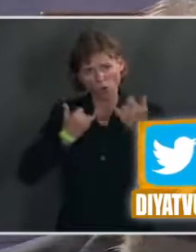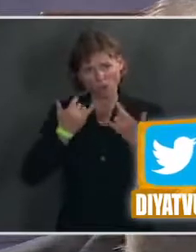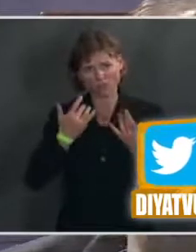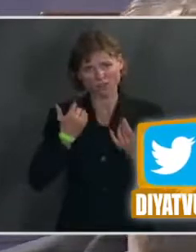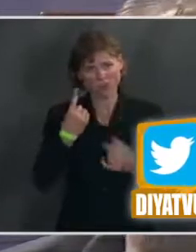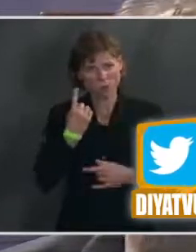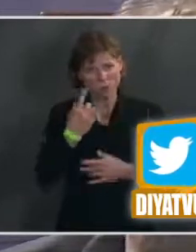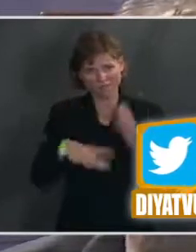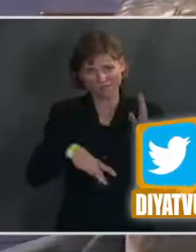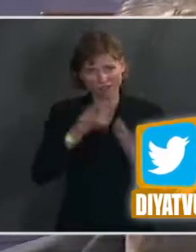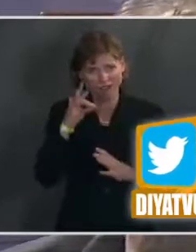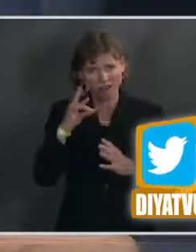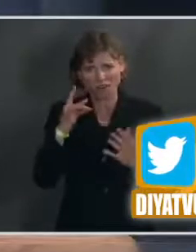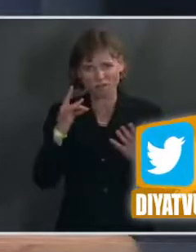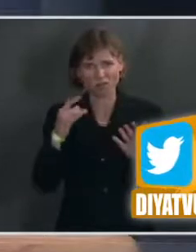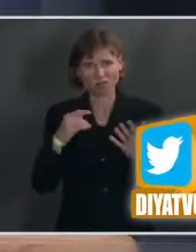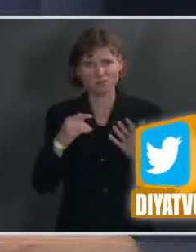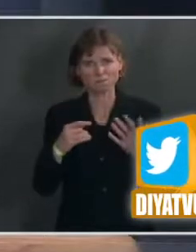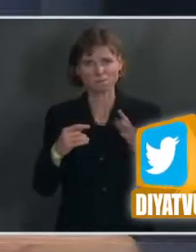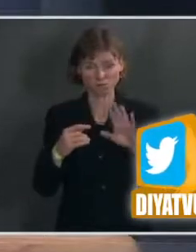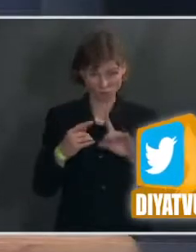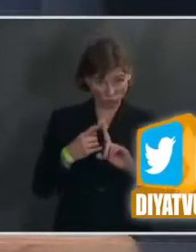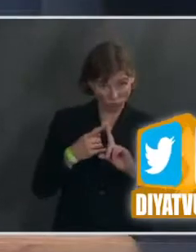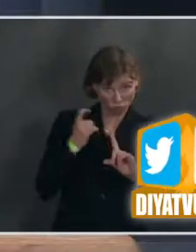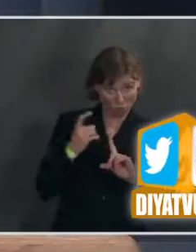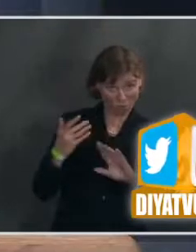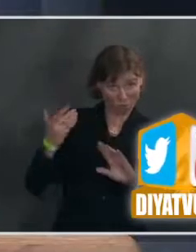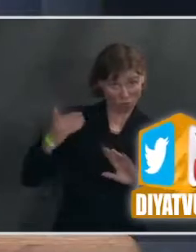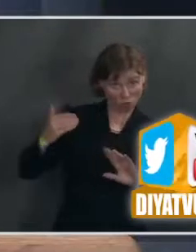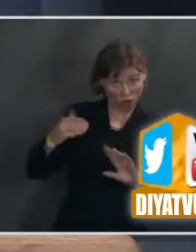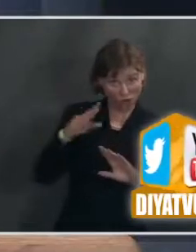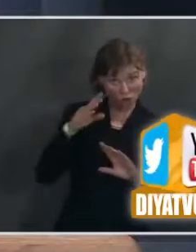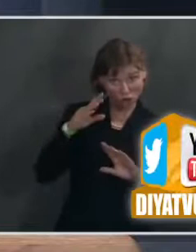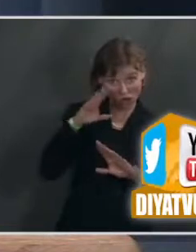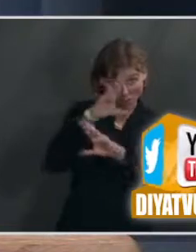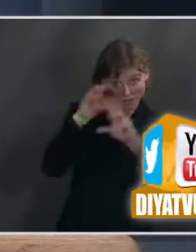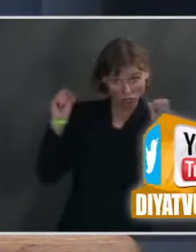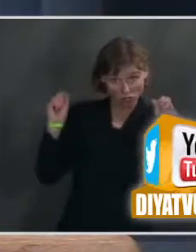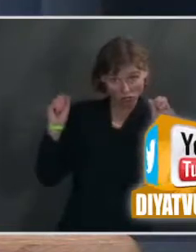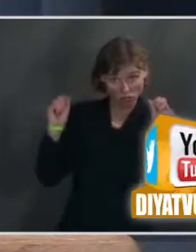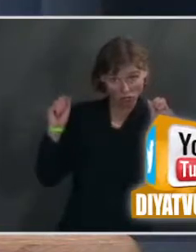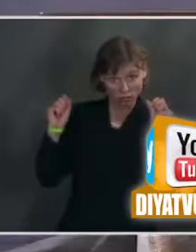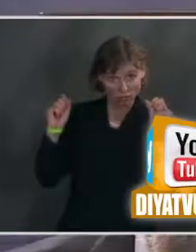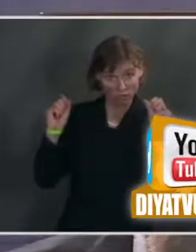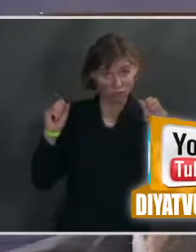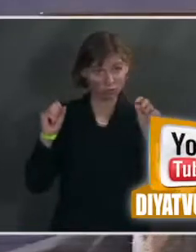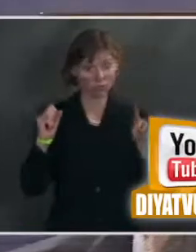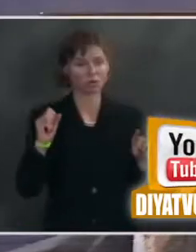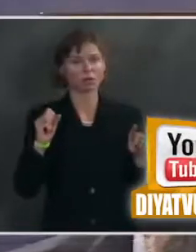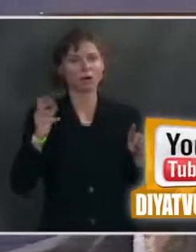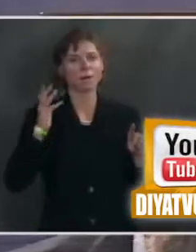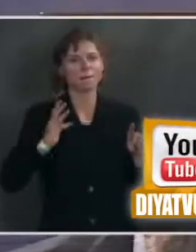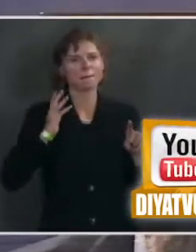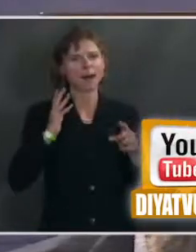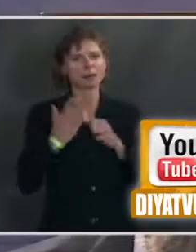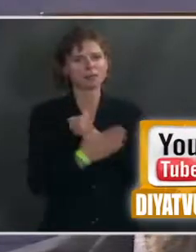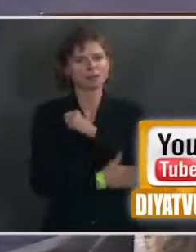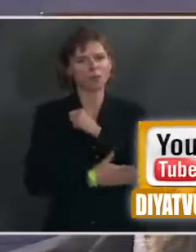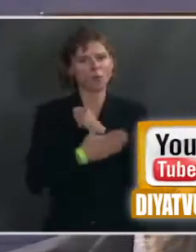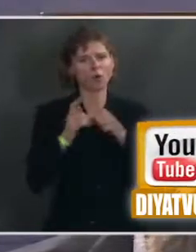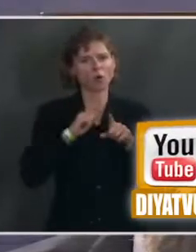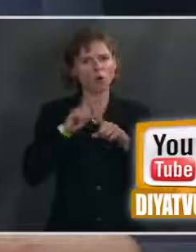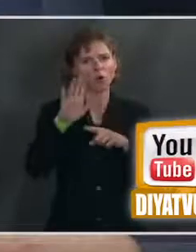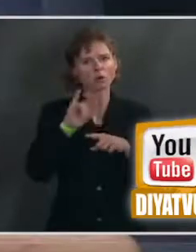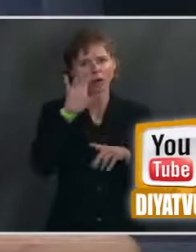or anybody else looking at those? From the prior administration? Yes. Like the file, past foreign leader calls by the predecessor of the